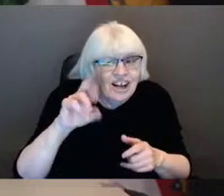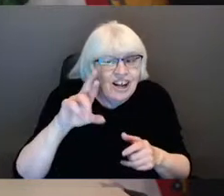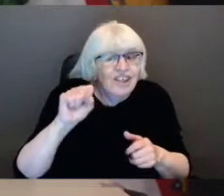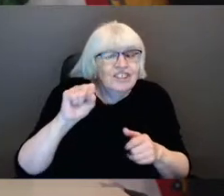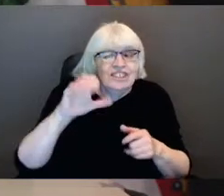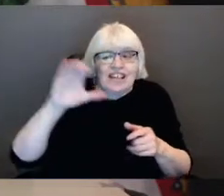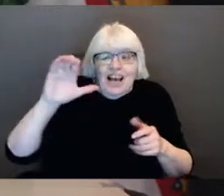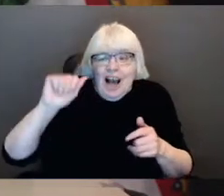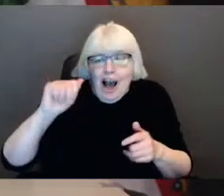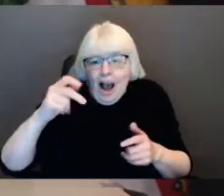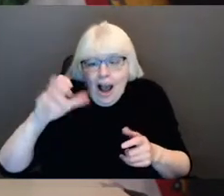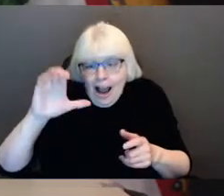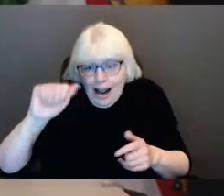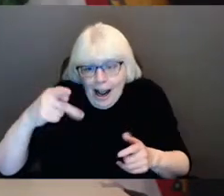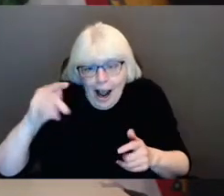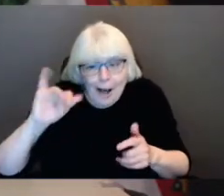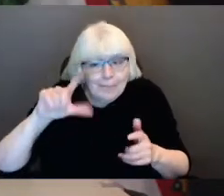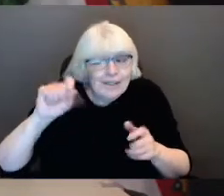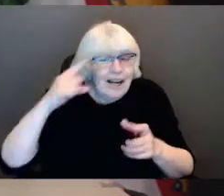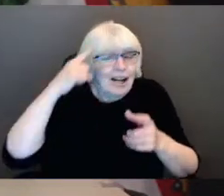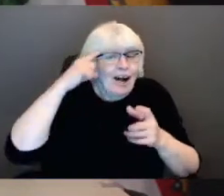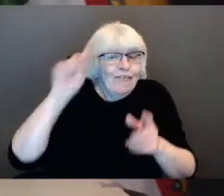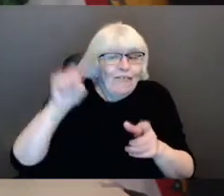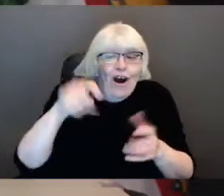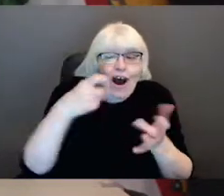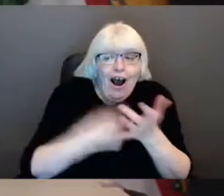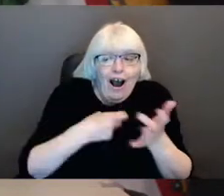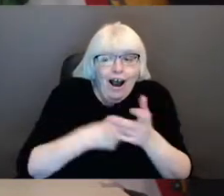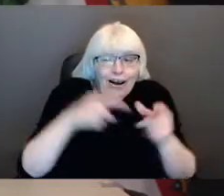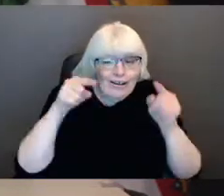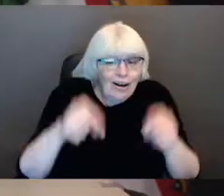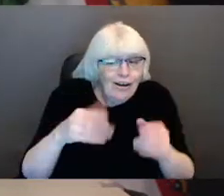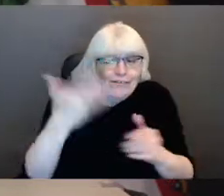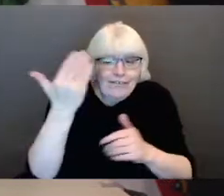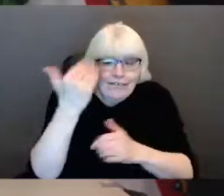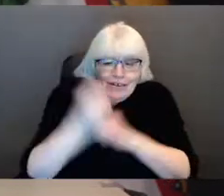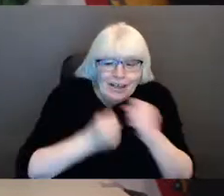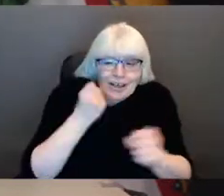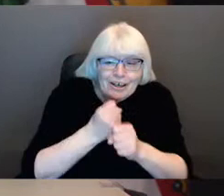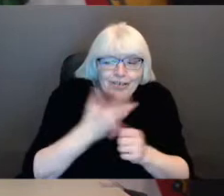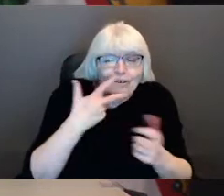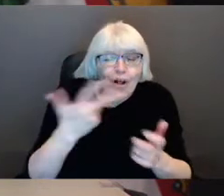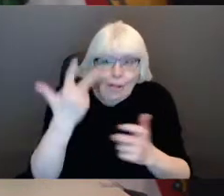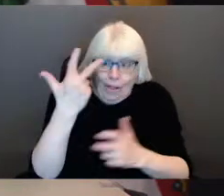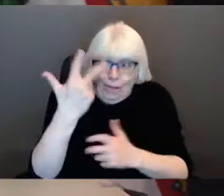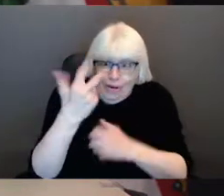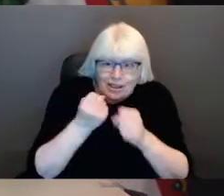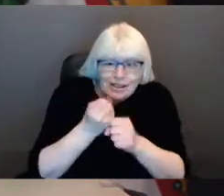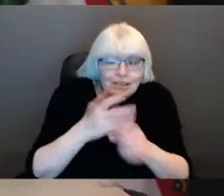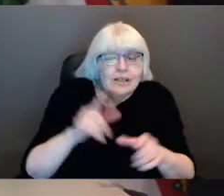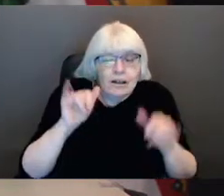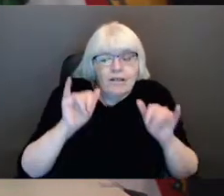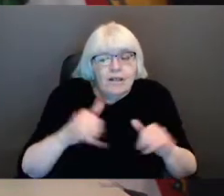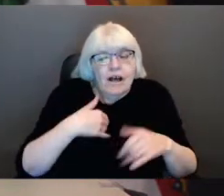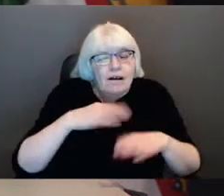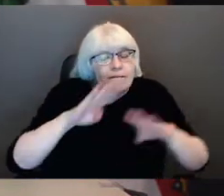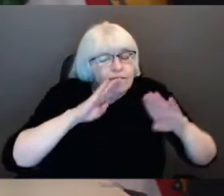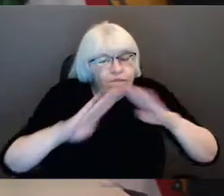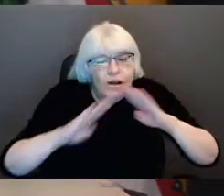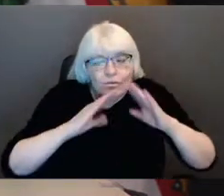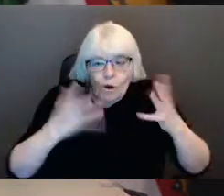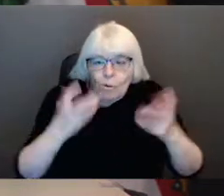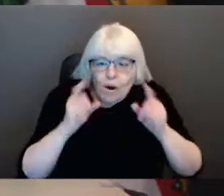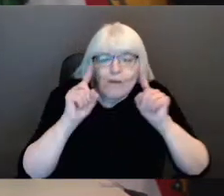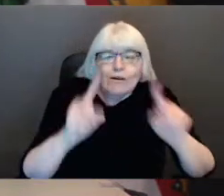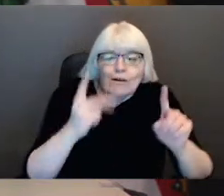15 years here, where the three teams are going to make championship runs and they're not there. So yes, I'm frustrated. I understand that. And I want to end this as well